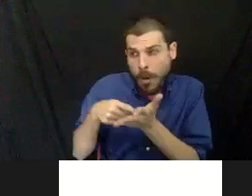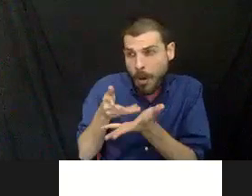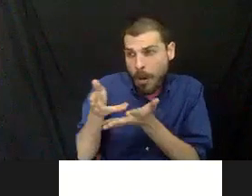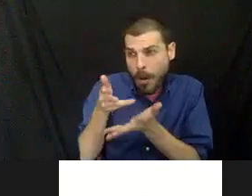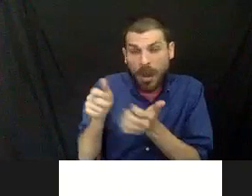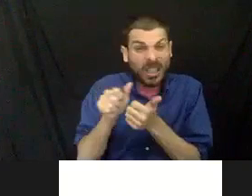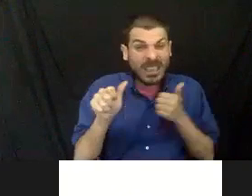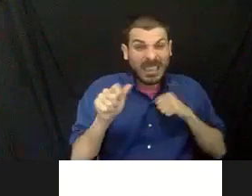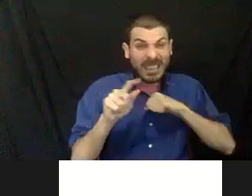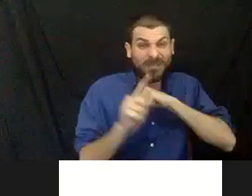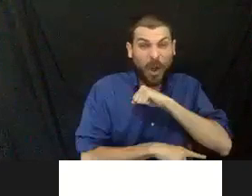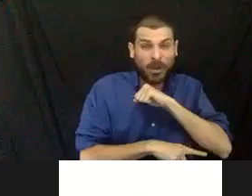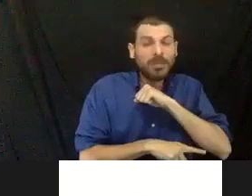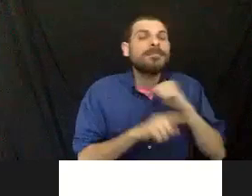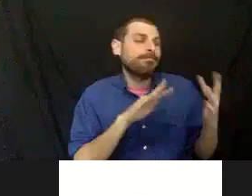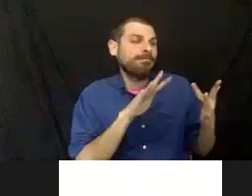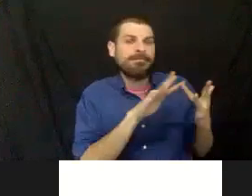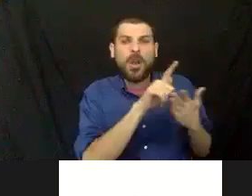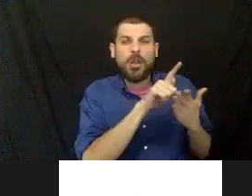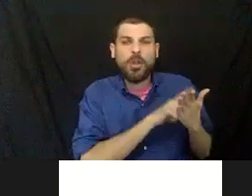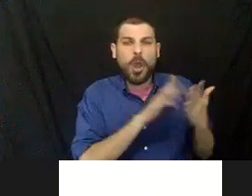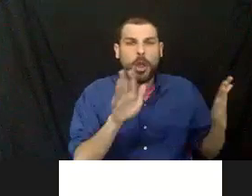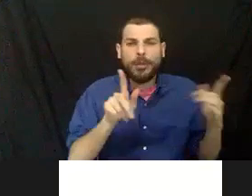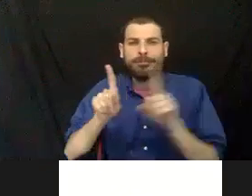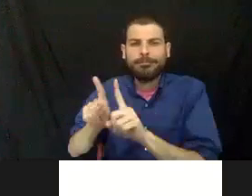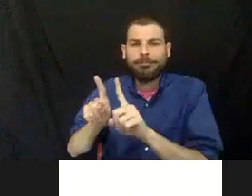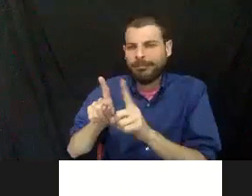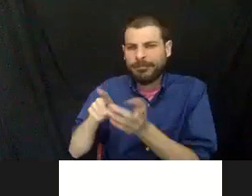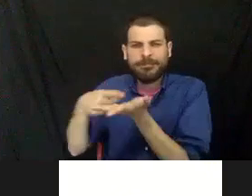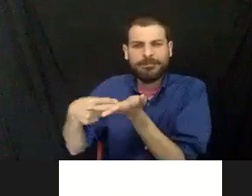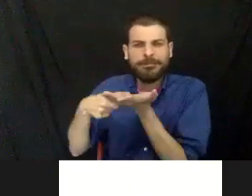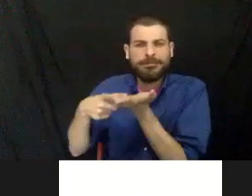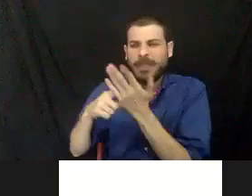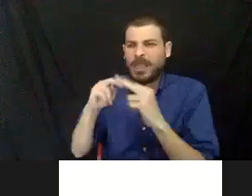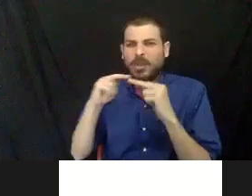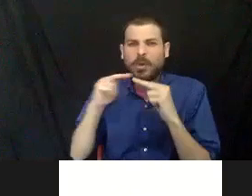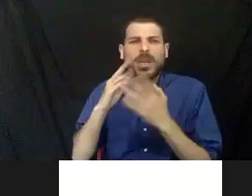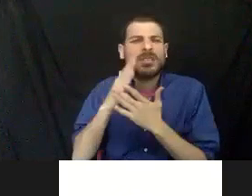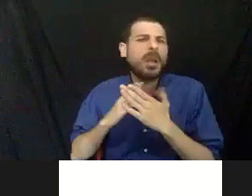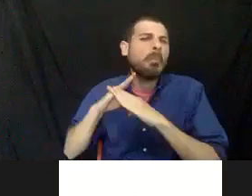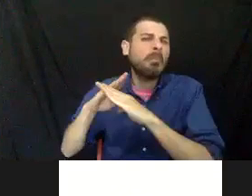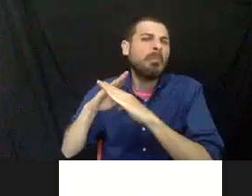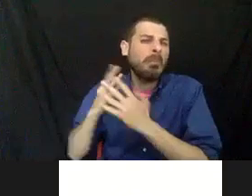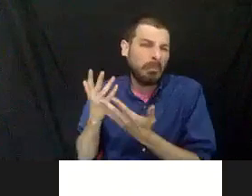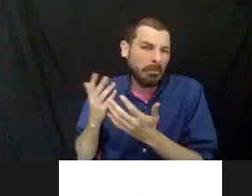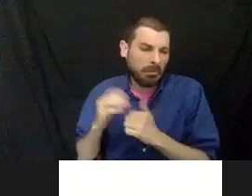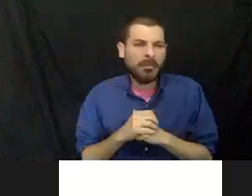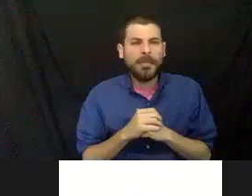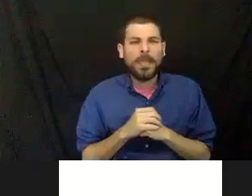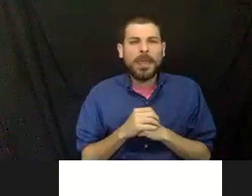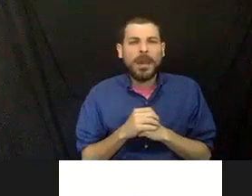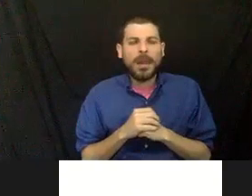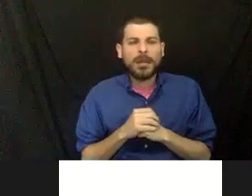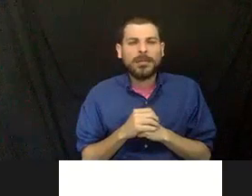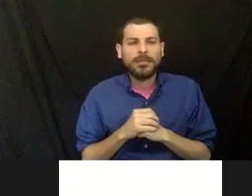attorney might be able to raise defenses to those lawsuits. So I'll leave you with 2